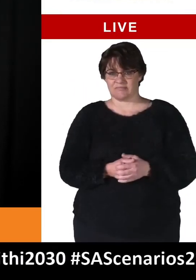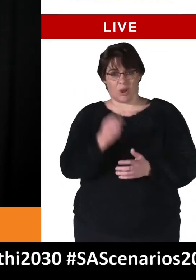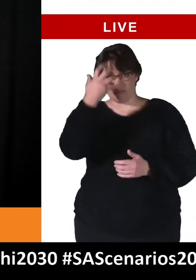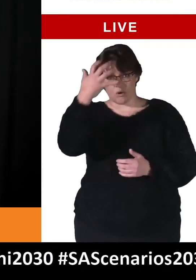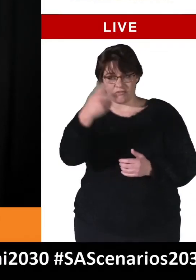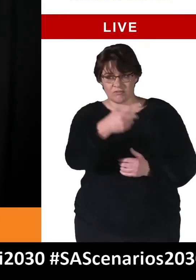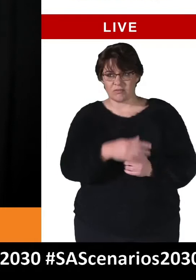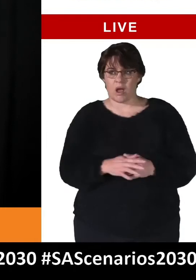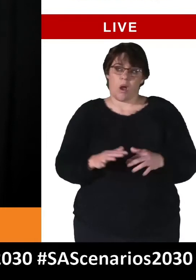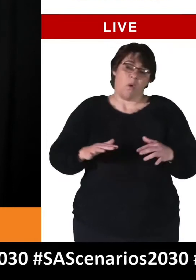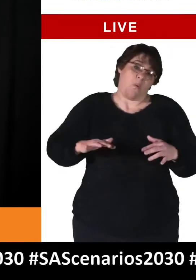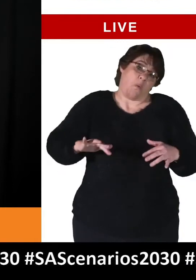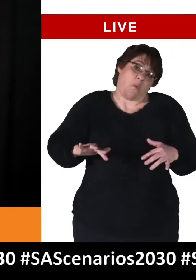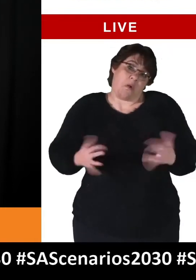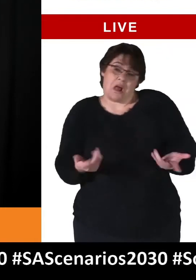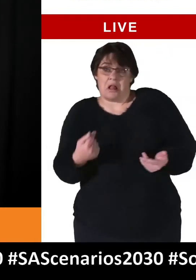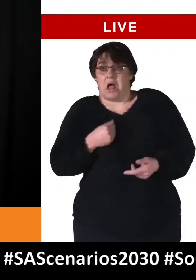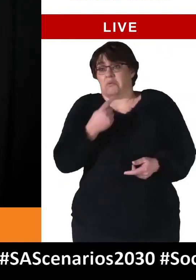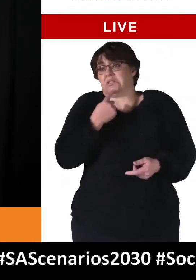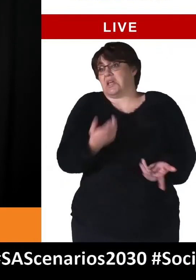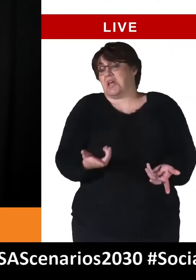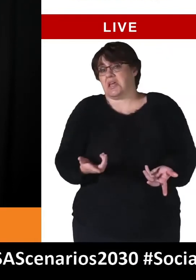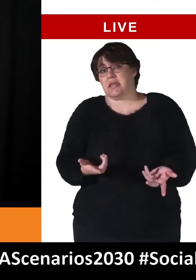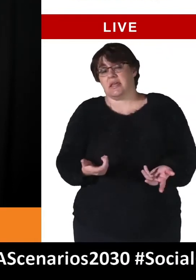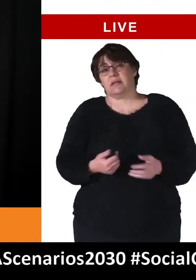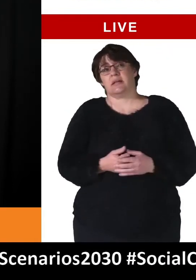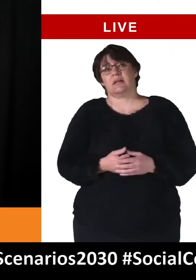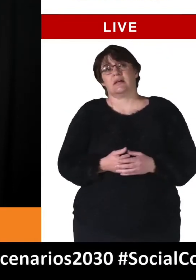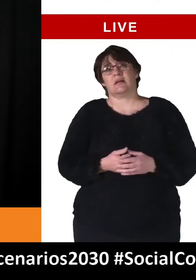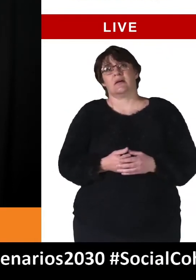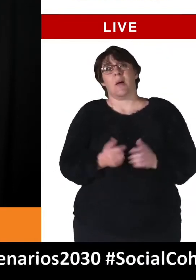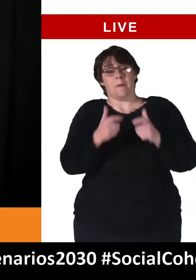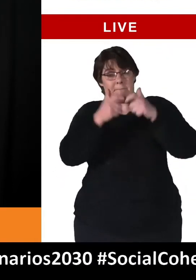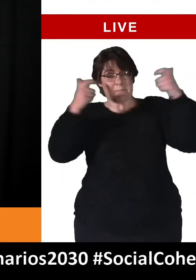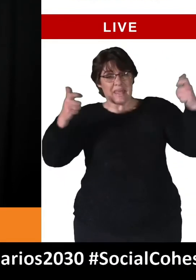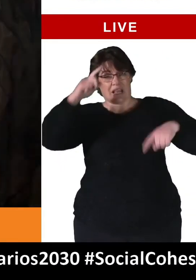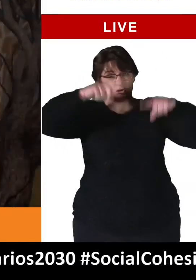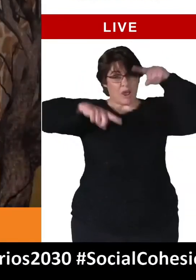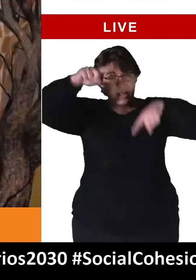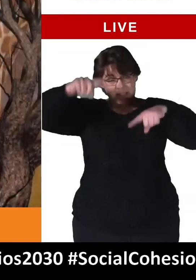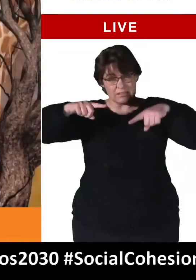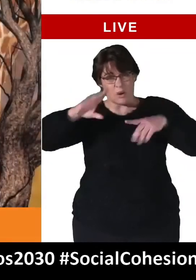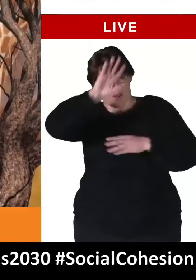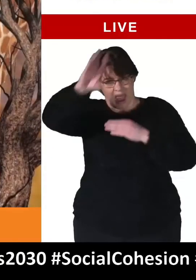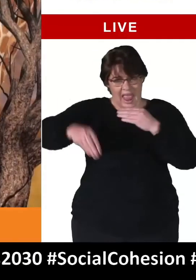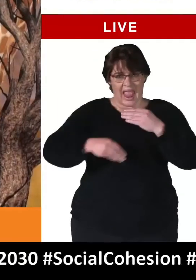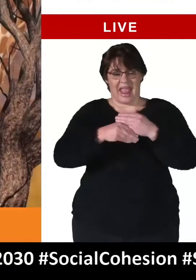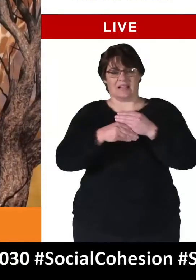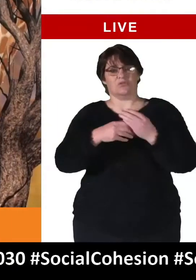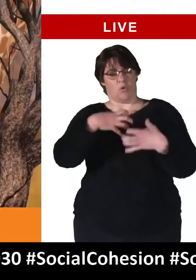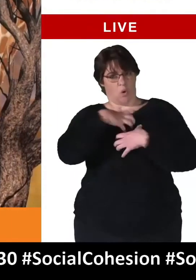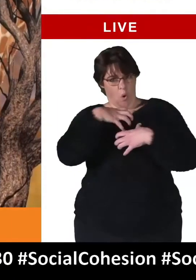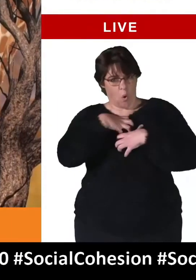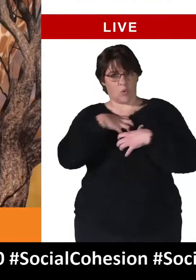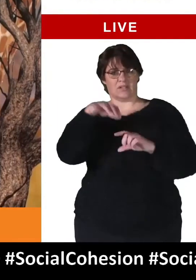Prof? Well, I would simply say that one of the mega trends that we have factored into our